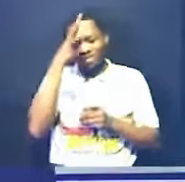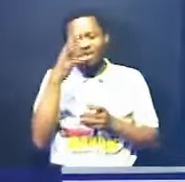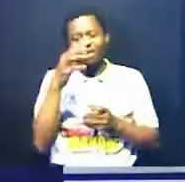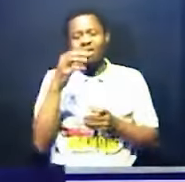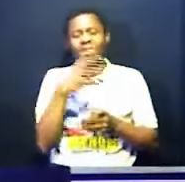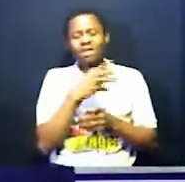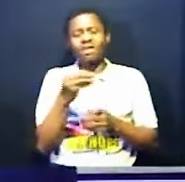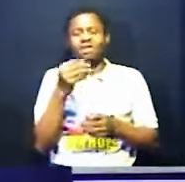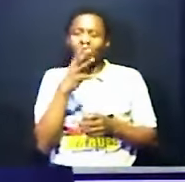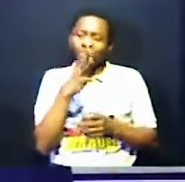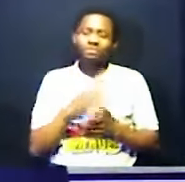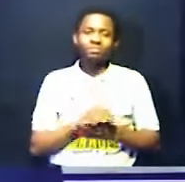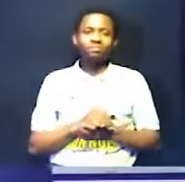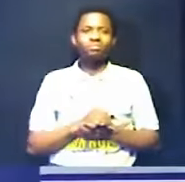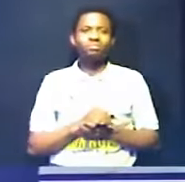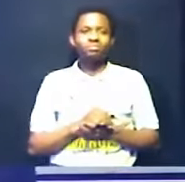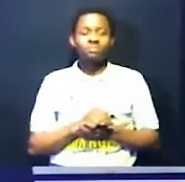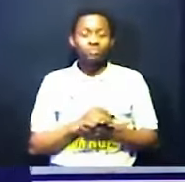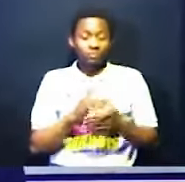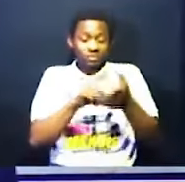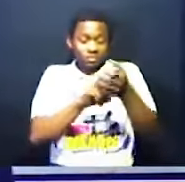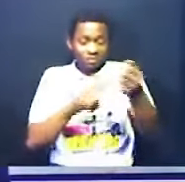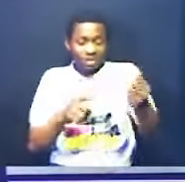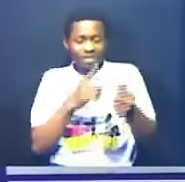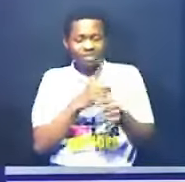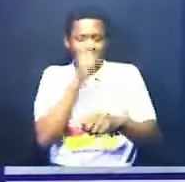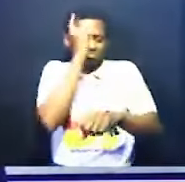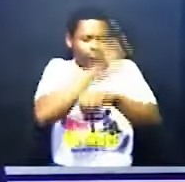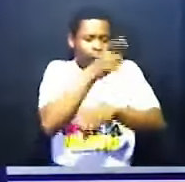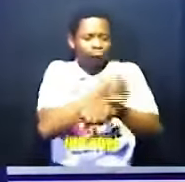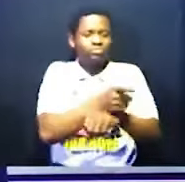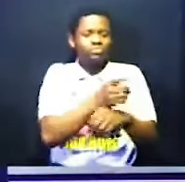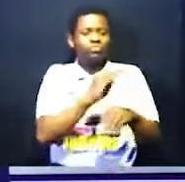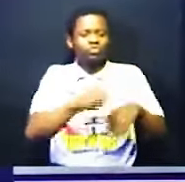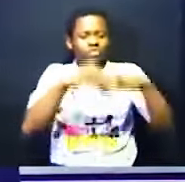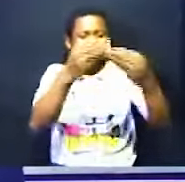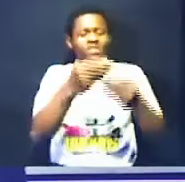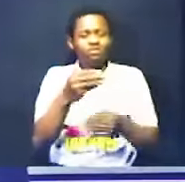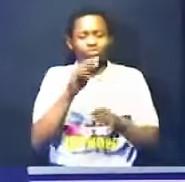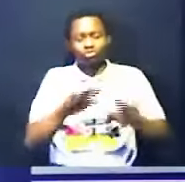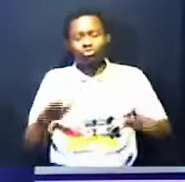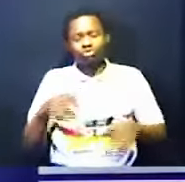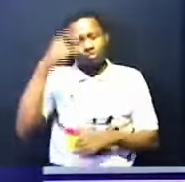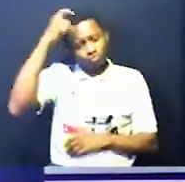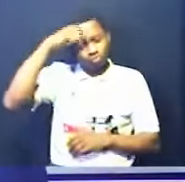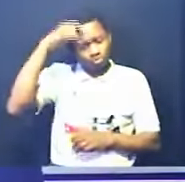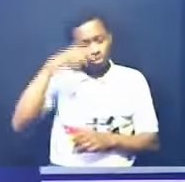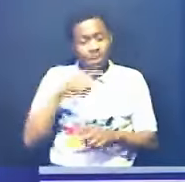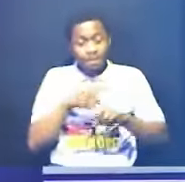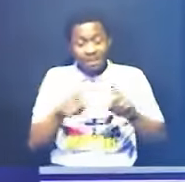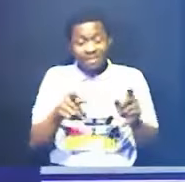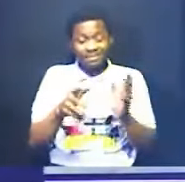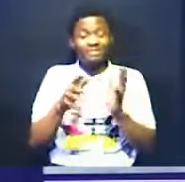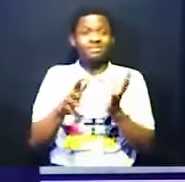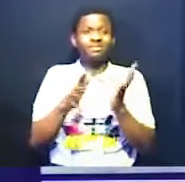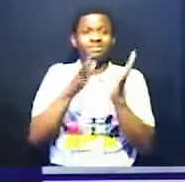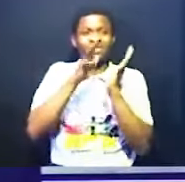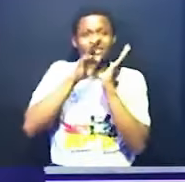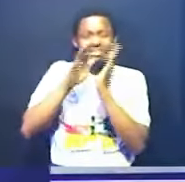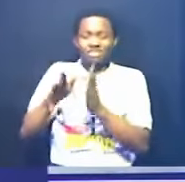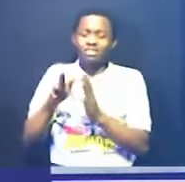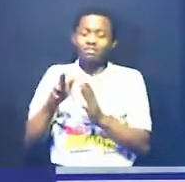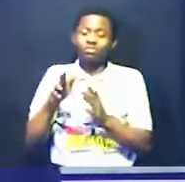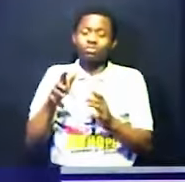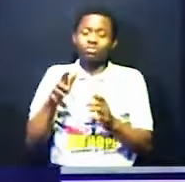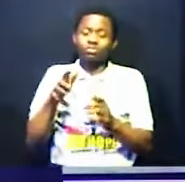Aba ne enimka emanyansa na bofra watono sraha gune na enimase. Mejidi se